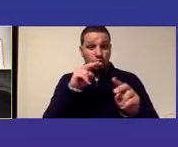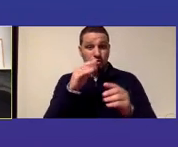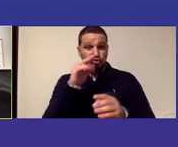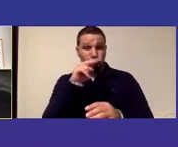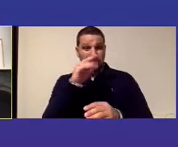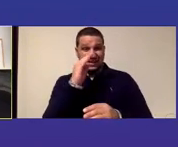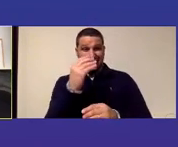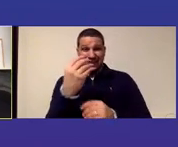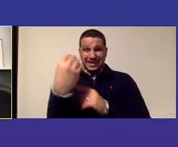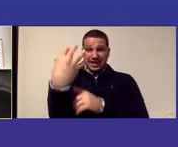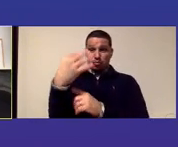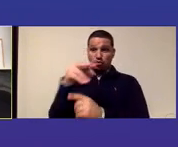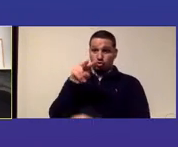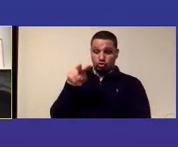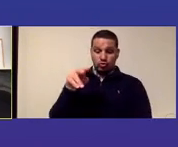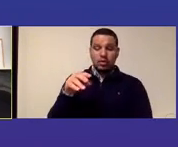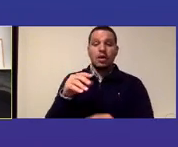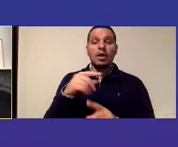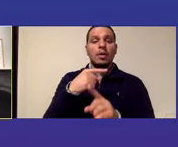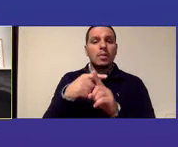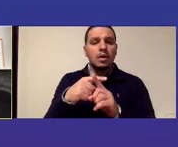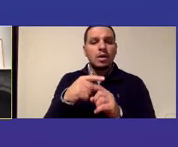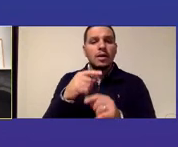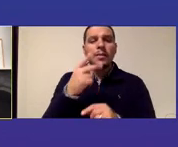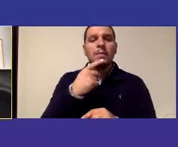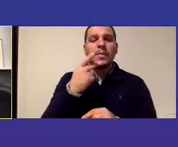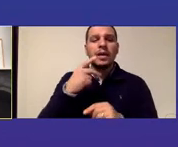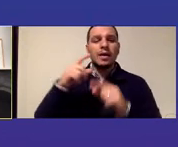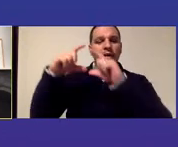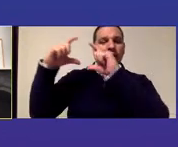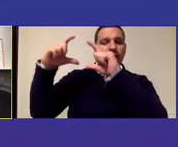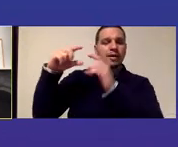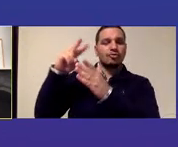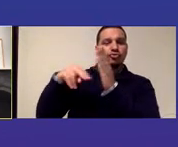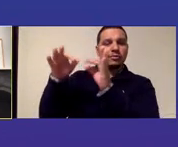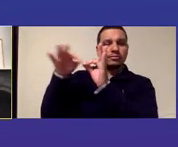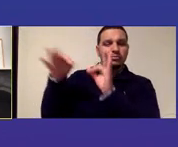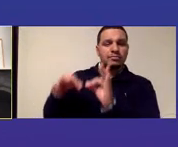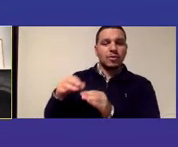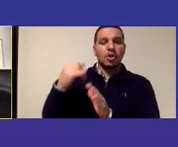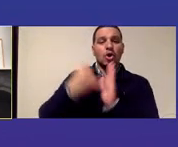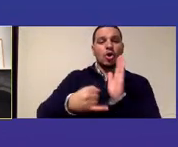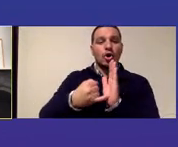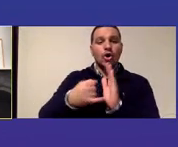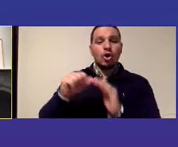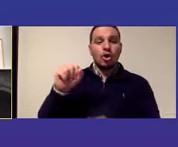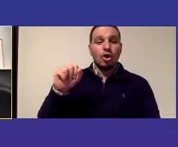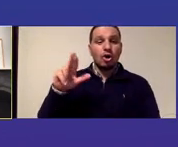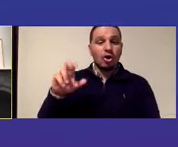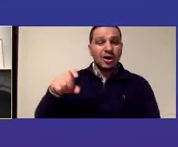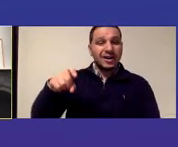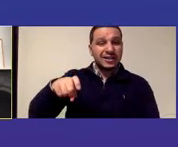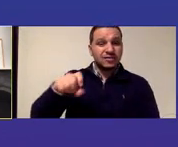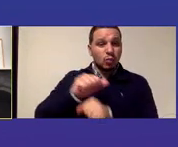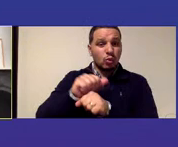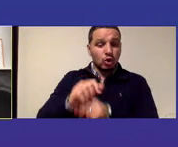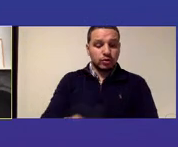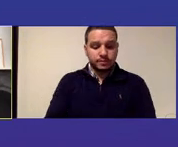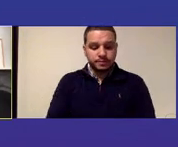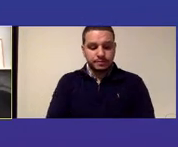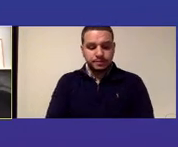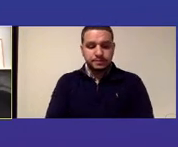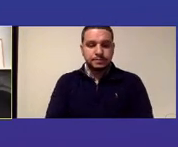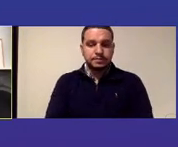camera and a pink graphic that reads, "Artists are necessary workers." The